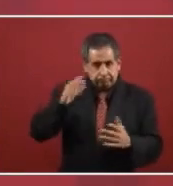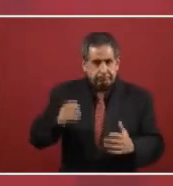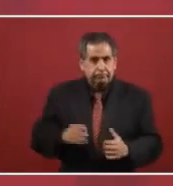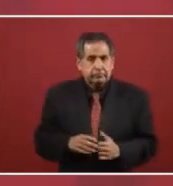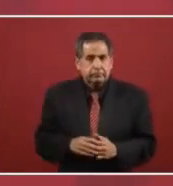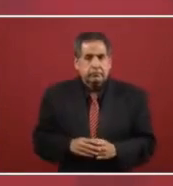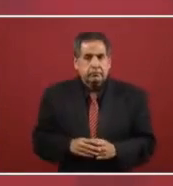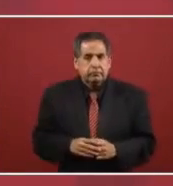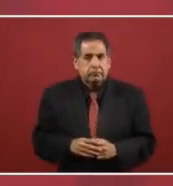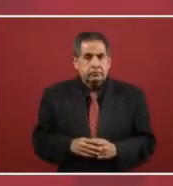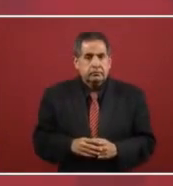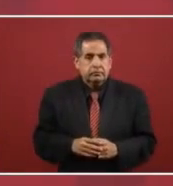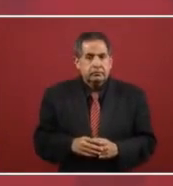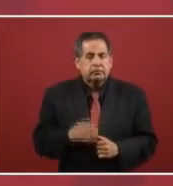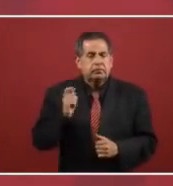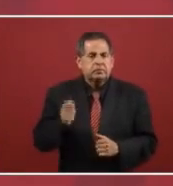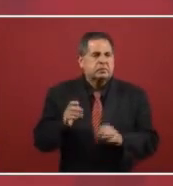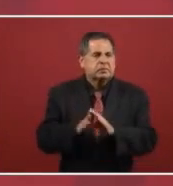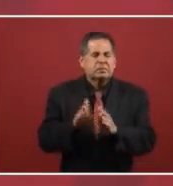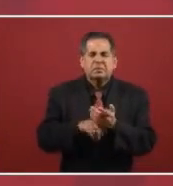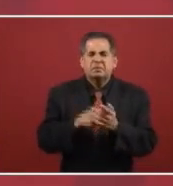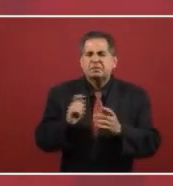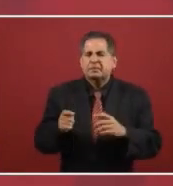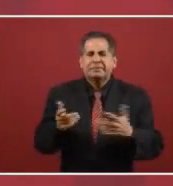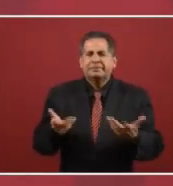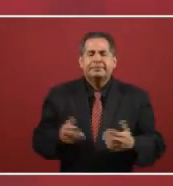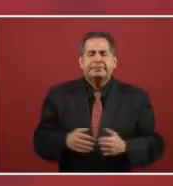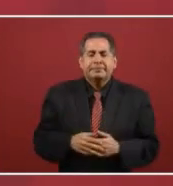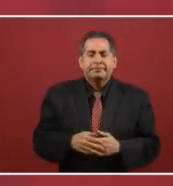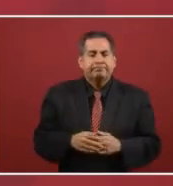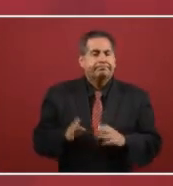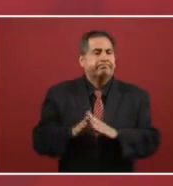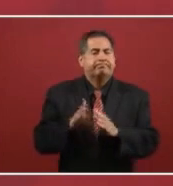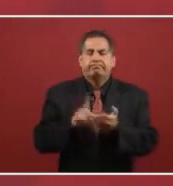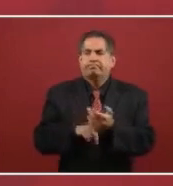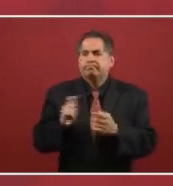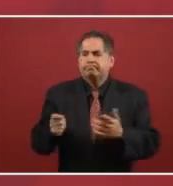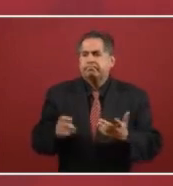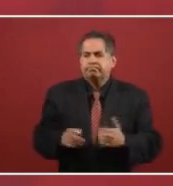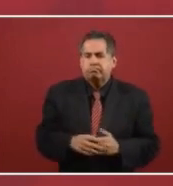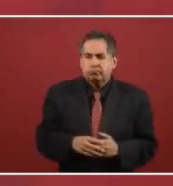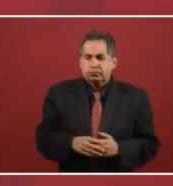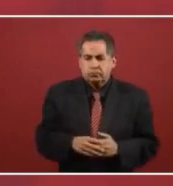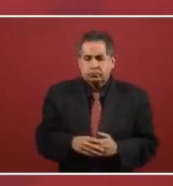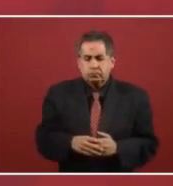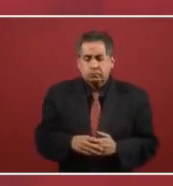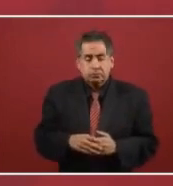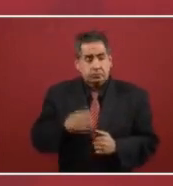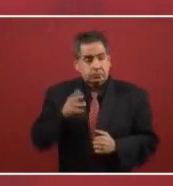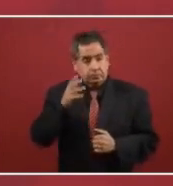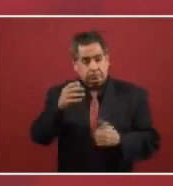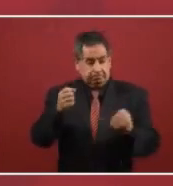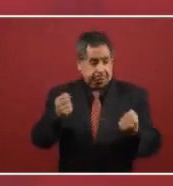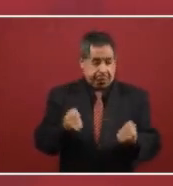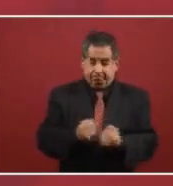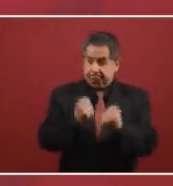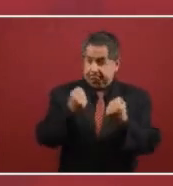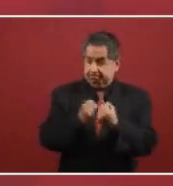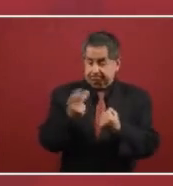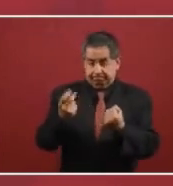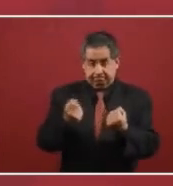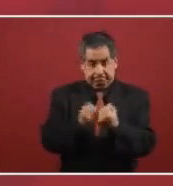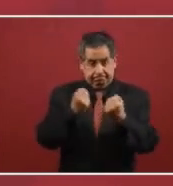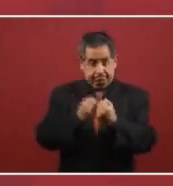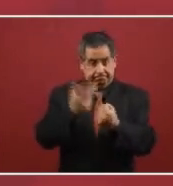analyze de cómo en vez de how instead ir a of la confrontación going to cuando había la